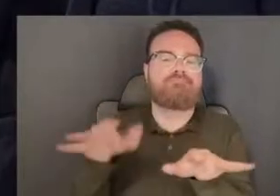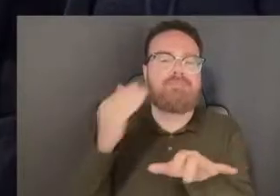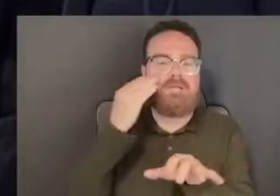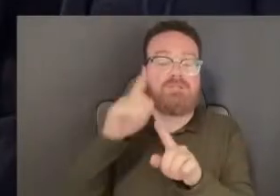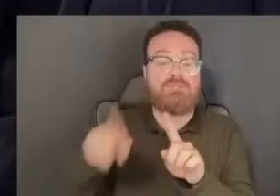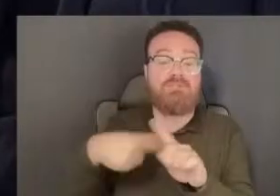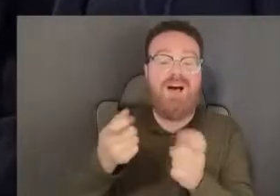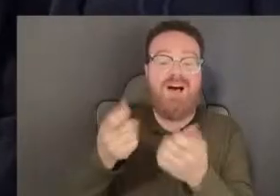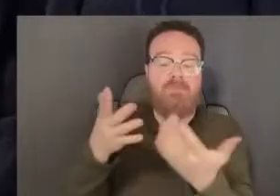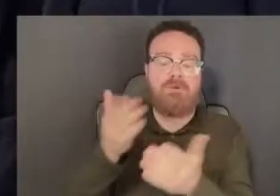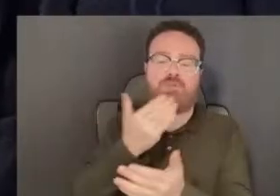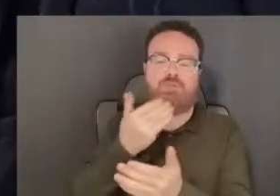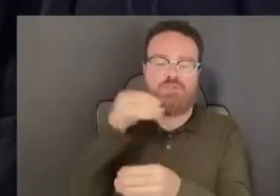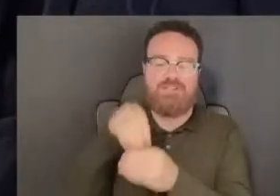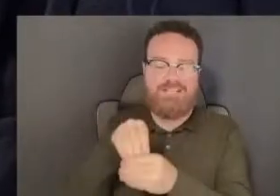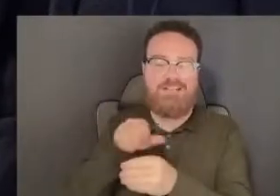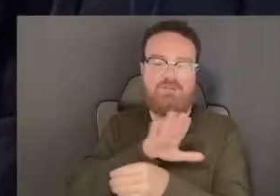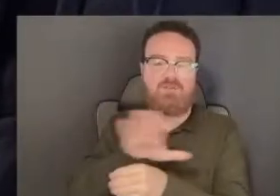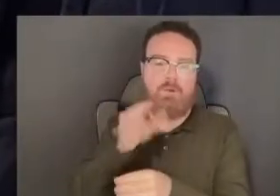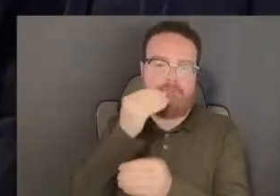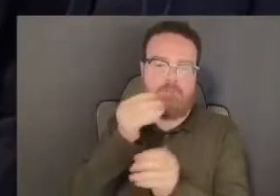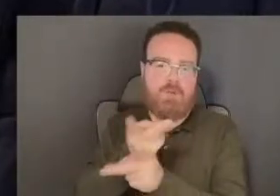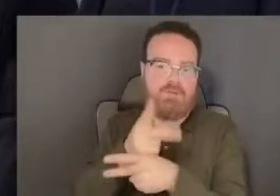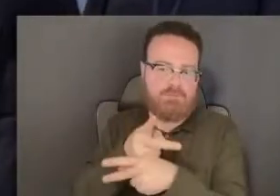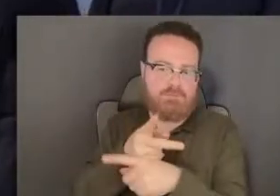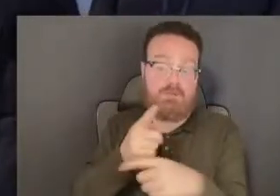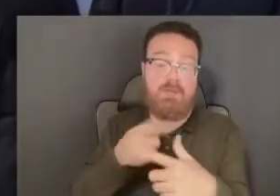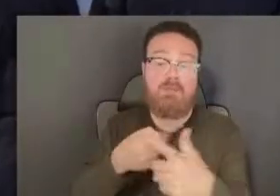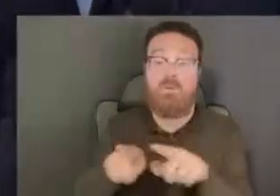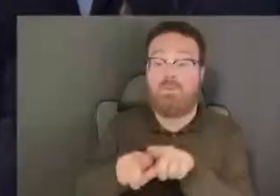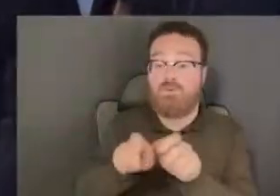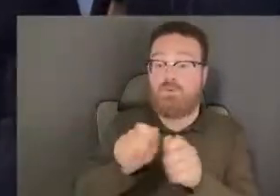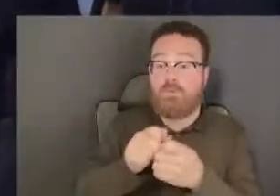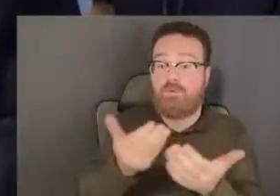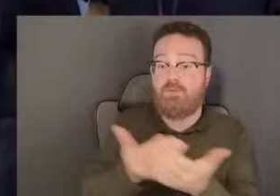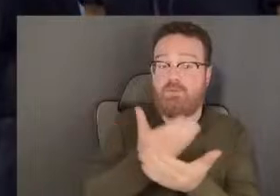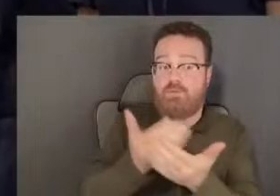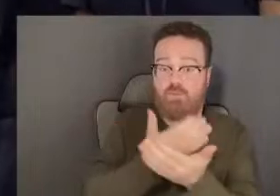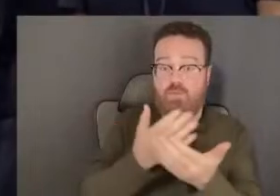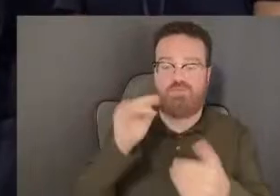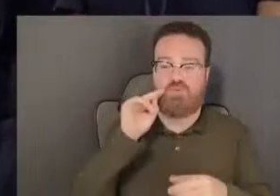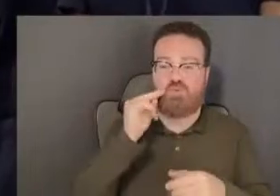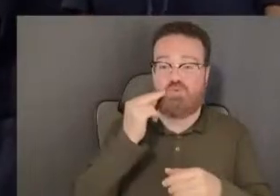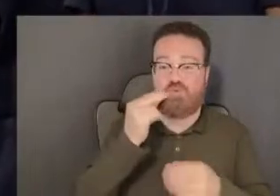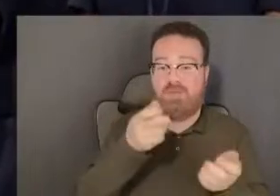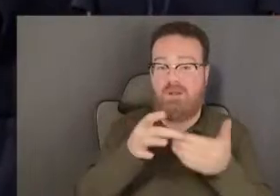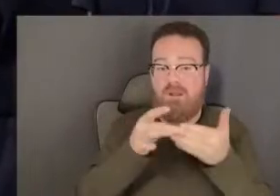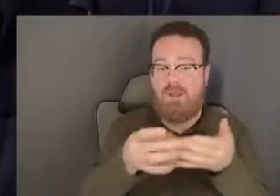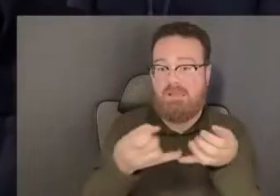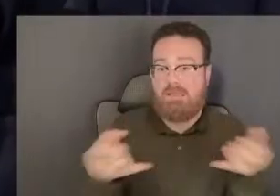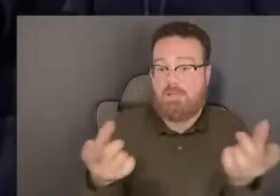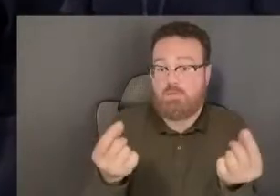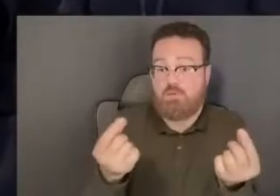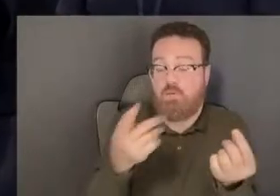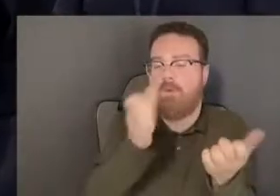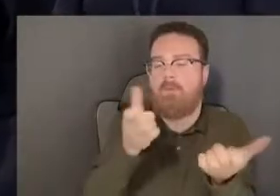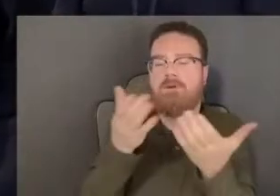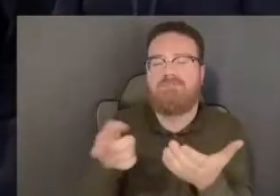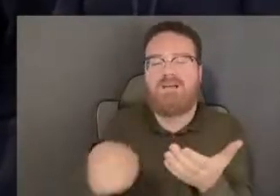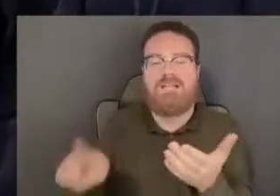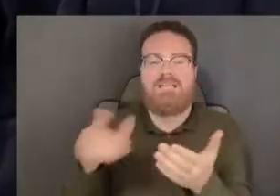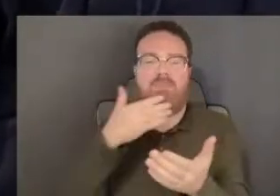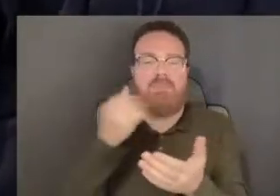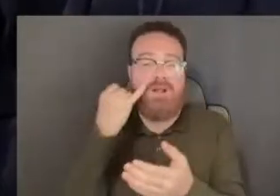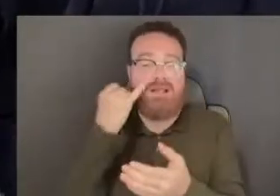and also with the new nutrition guidelines, we'll give them a very clear idea about how much sugar they should be using, which